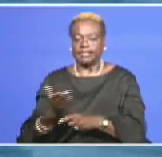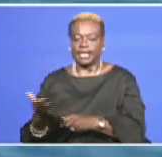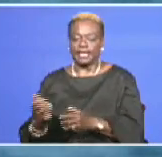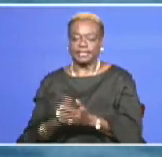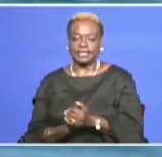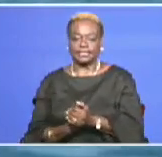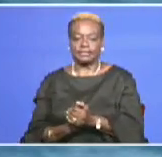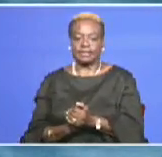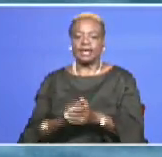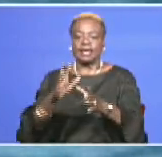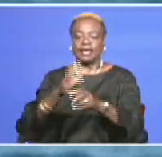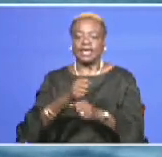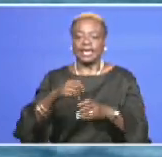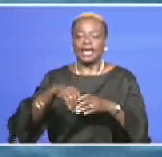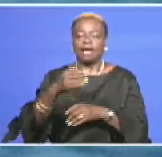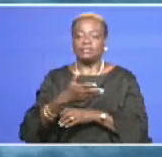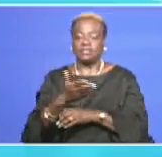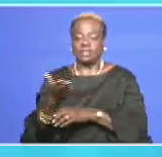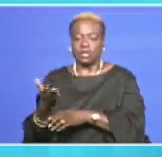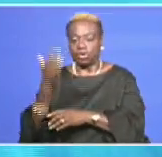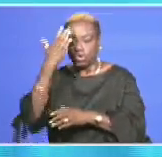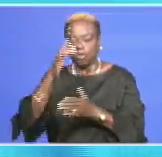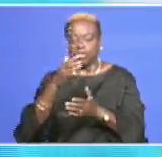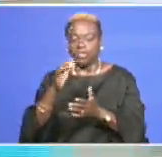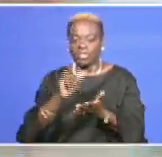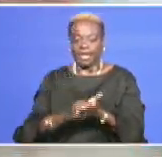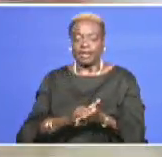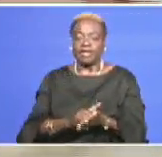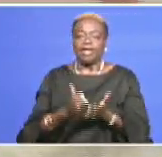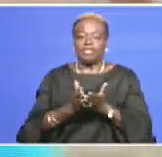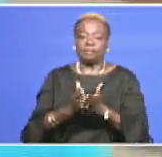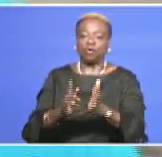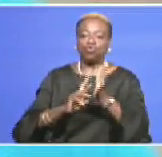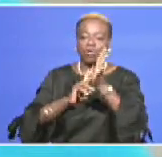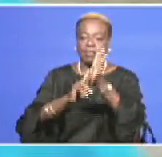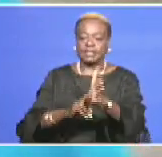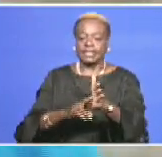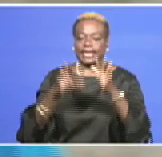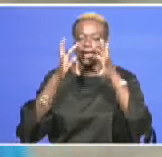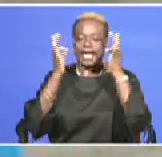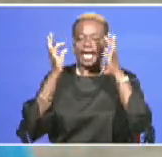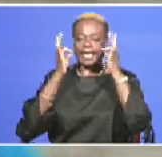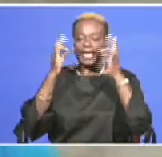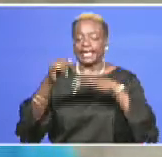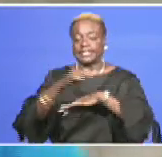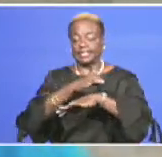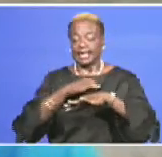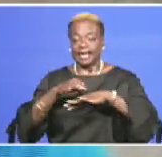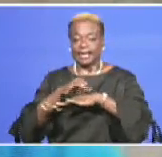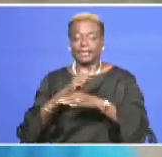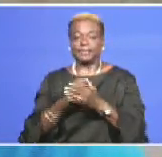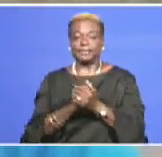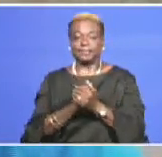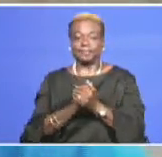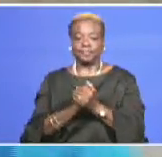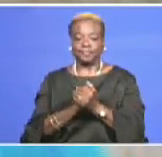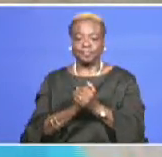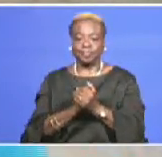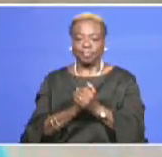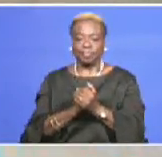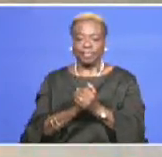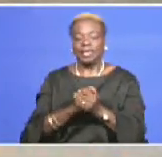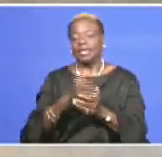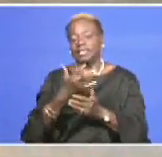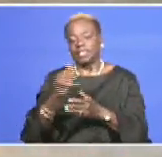getting out there, knowing that this boat is representing Cat Island. Yeah, well, you know, for a period of time it being out, it had a